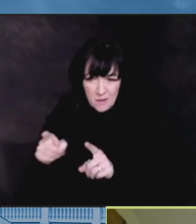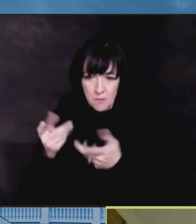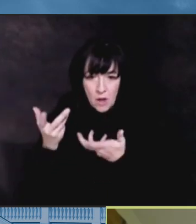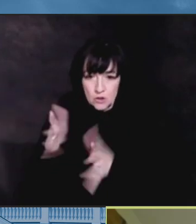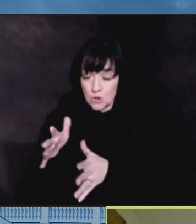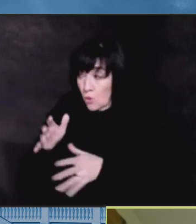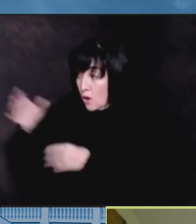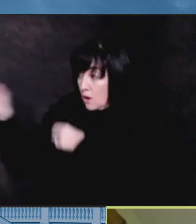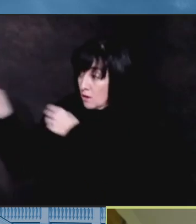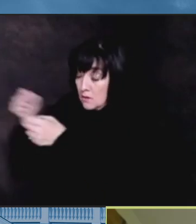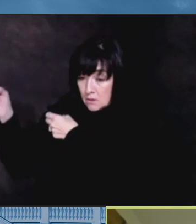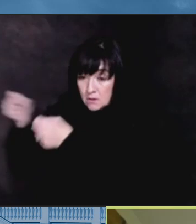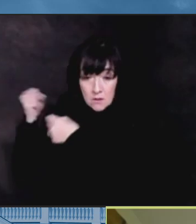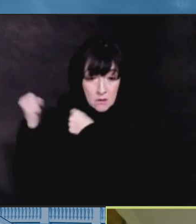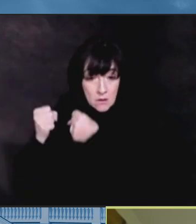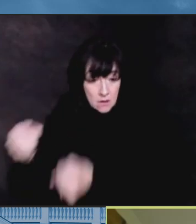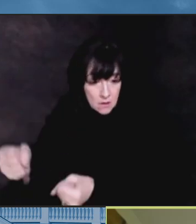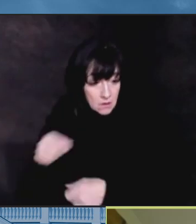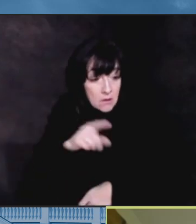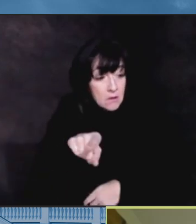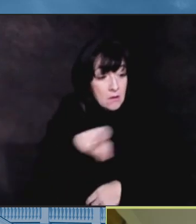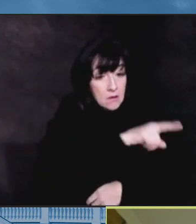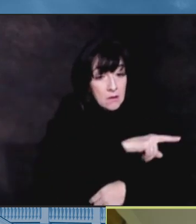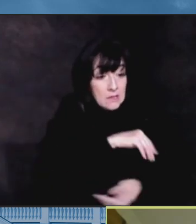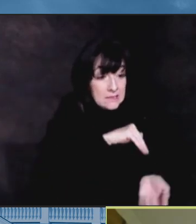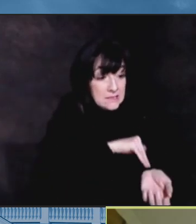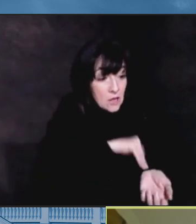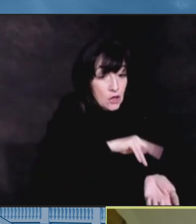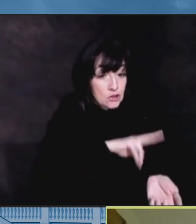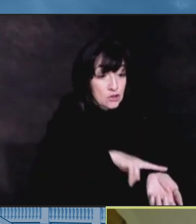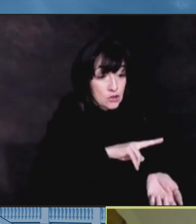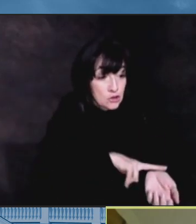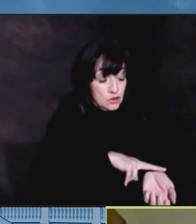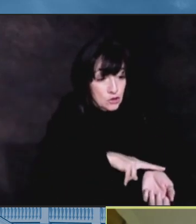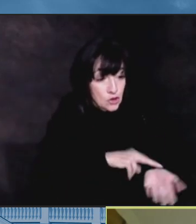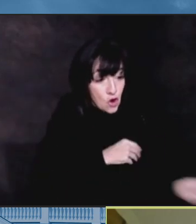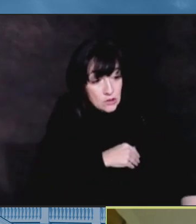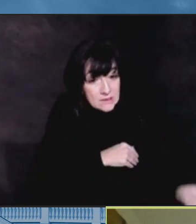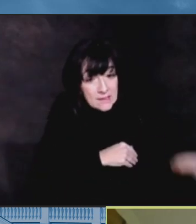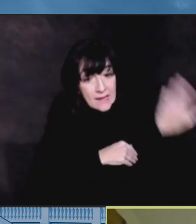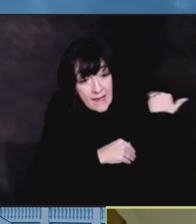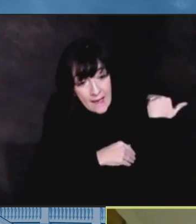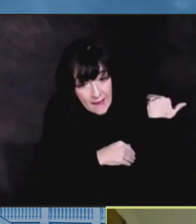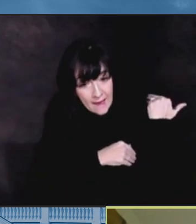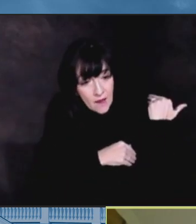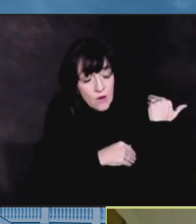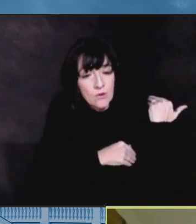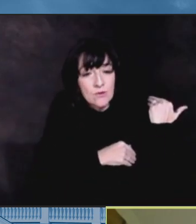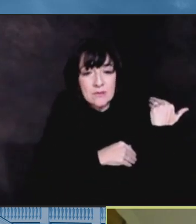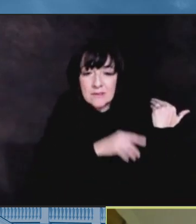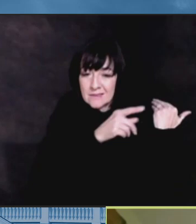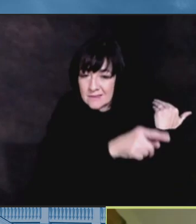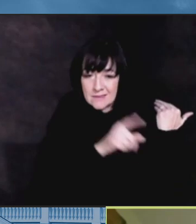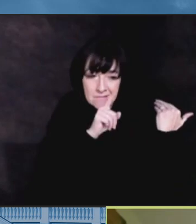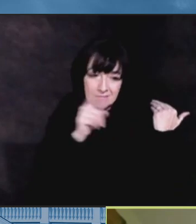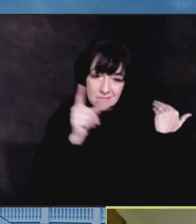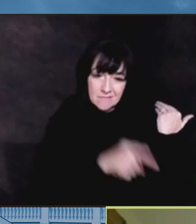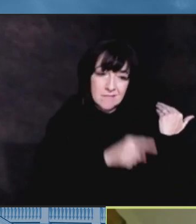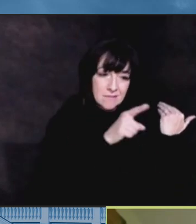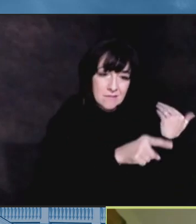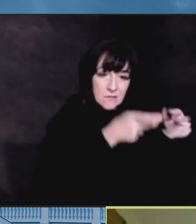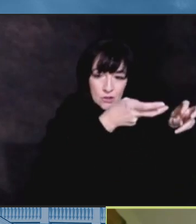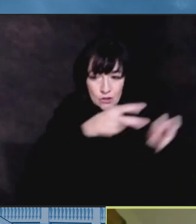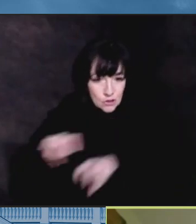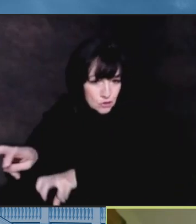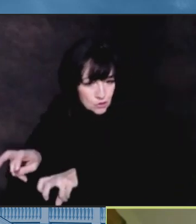a clinic, an emergency room, or a hospital right now as a civilian and put them on order. So, that dwindles our number down a little